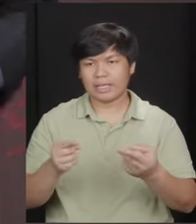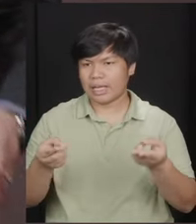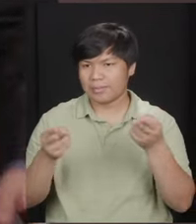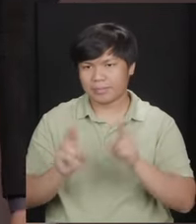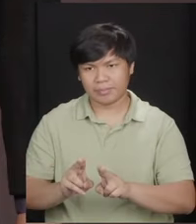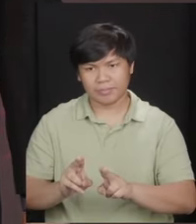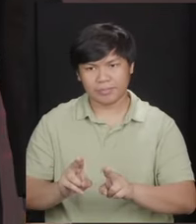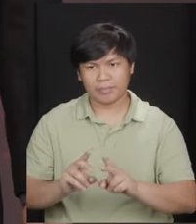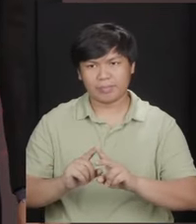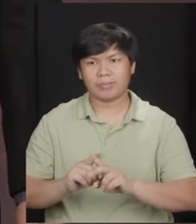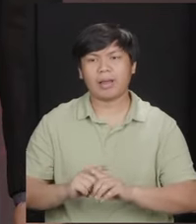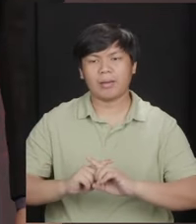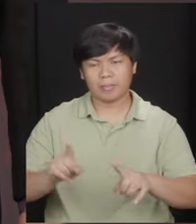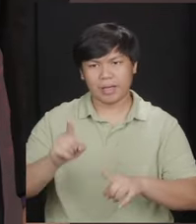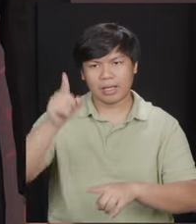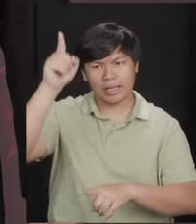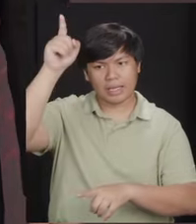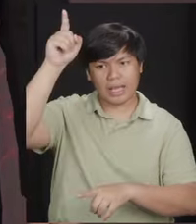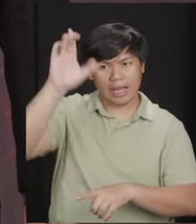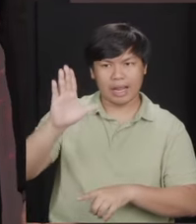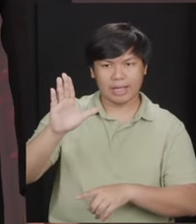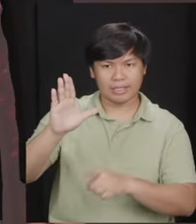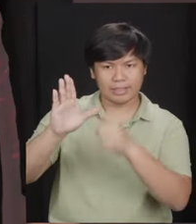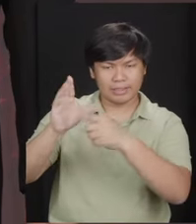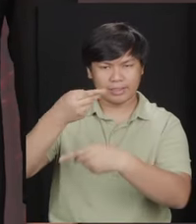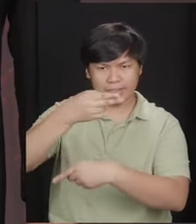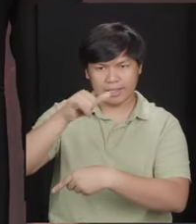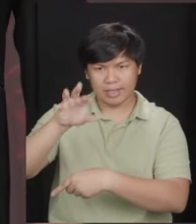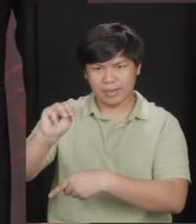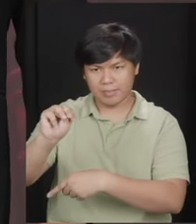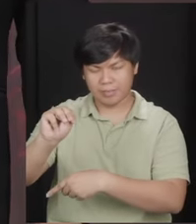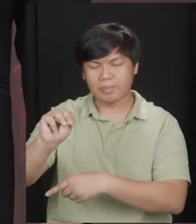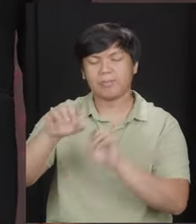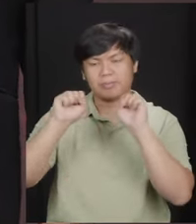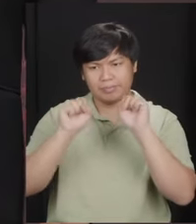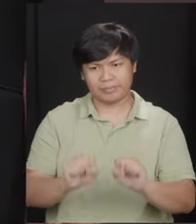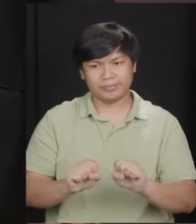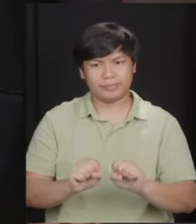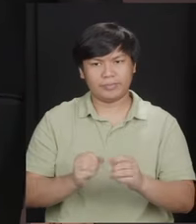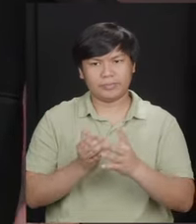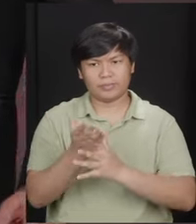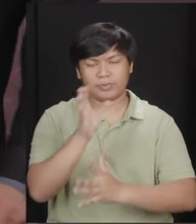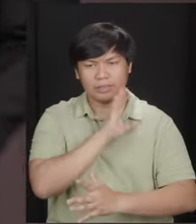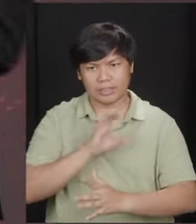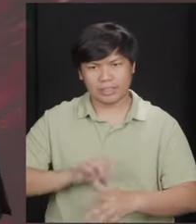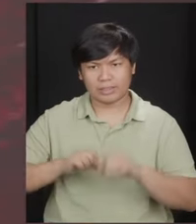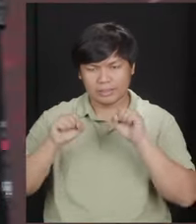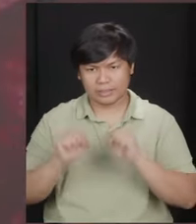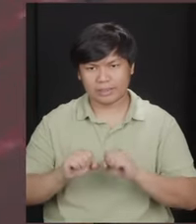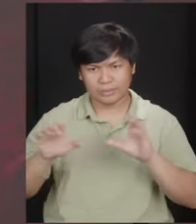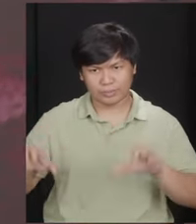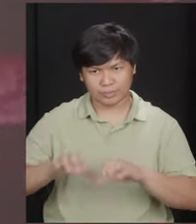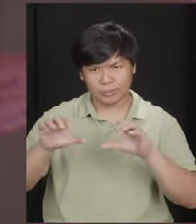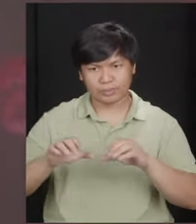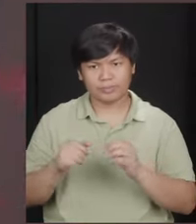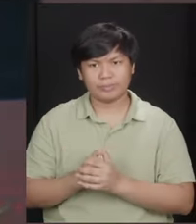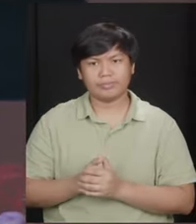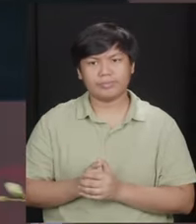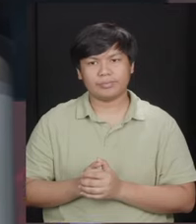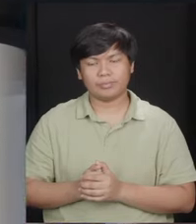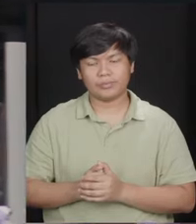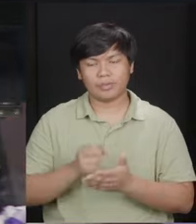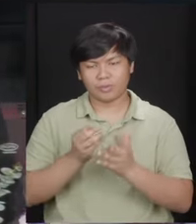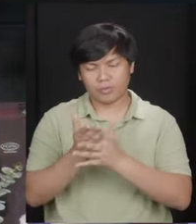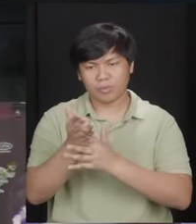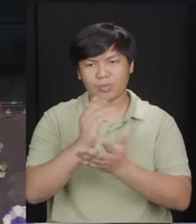is Him, H-I-M, possible. Through Christ, we can do this. Through Christ enabling, through His